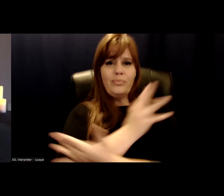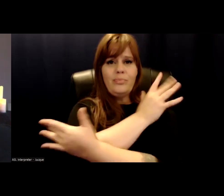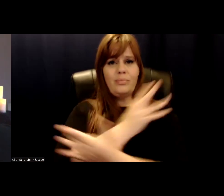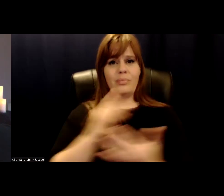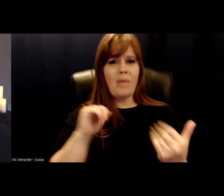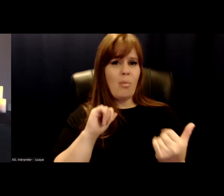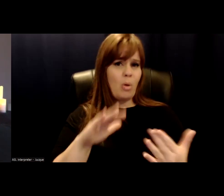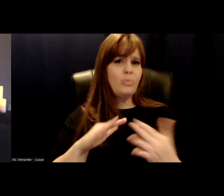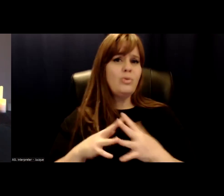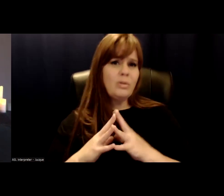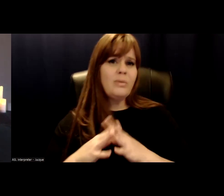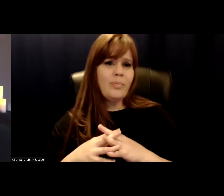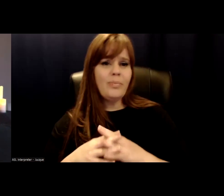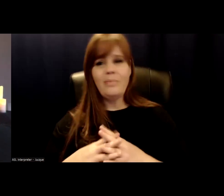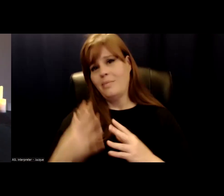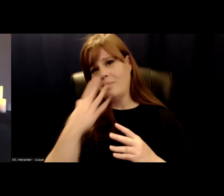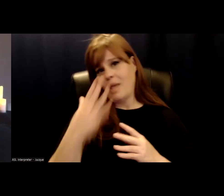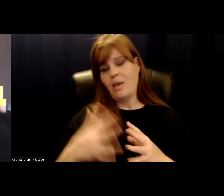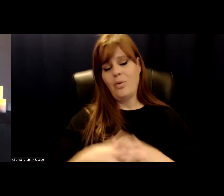approach. Thank you.